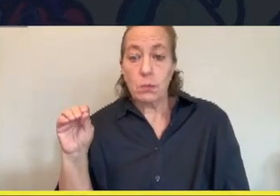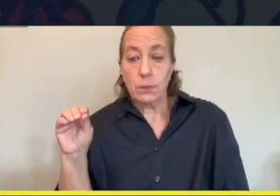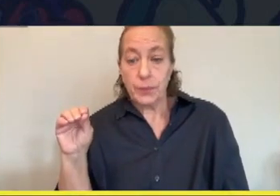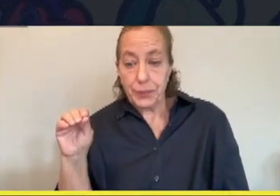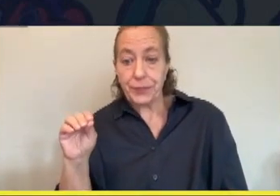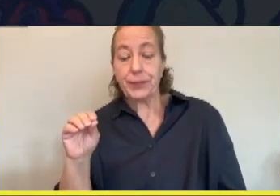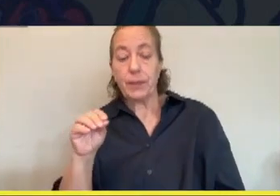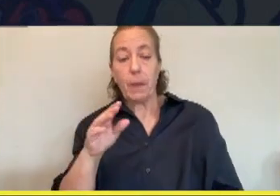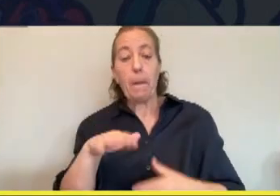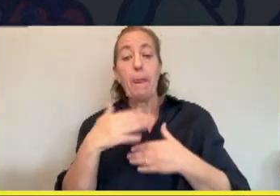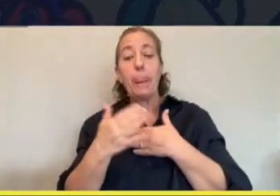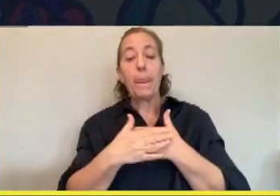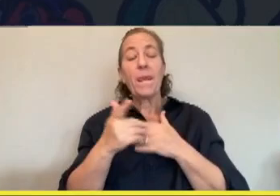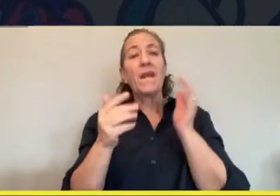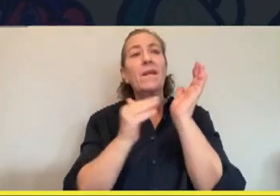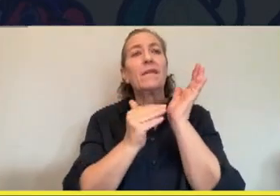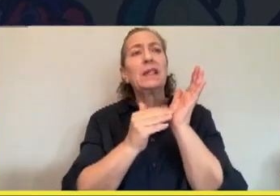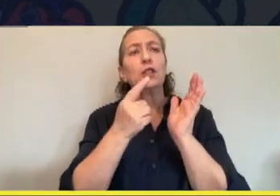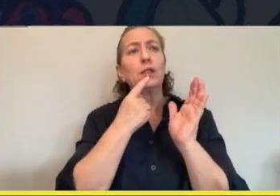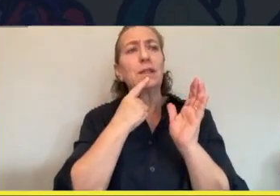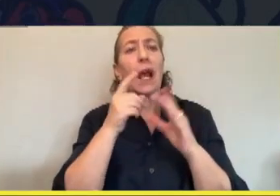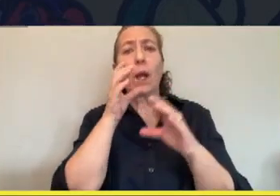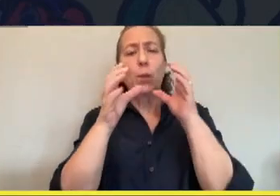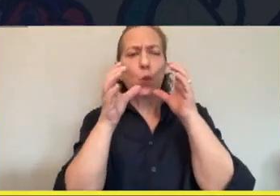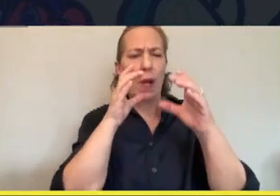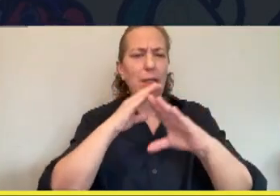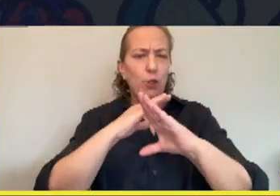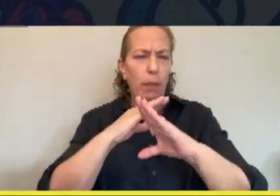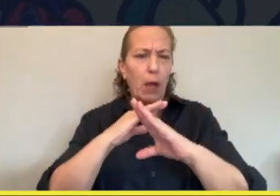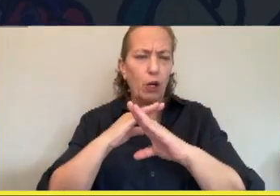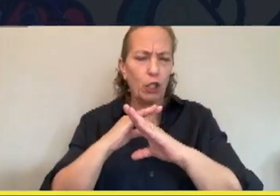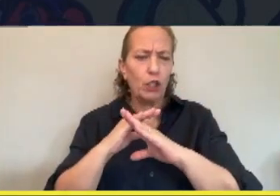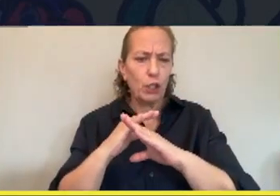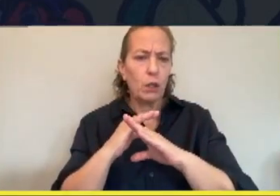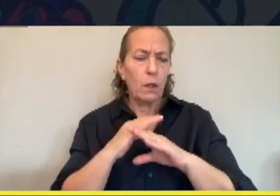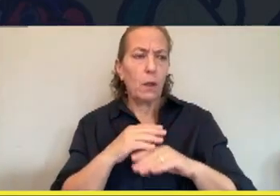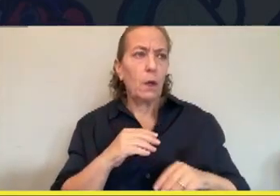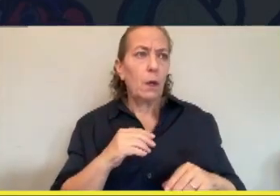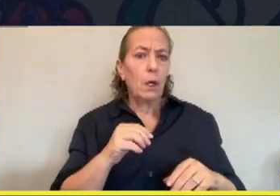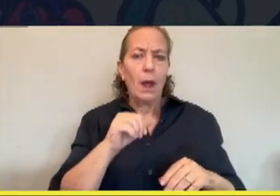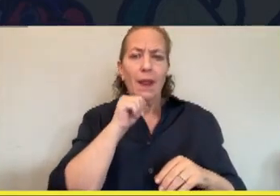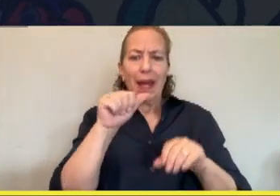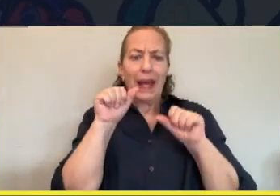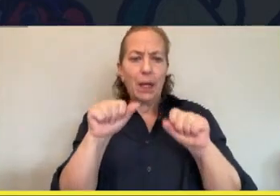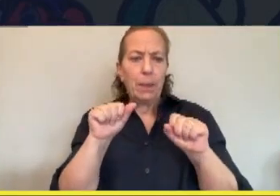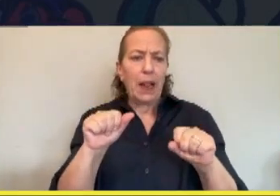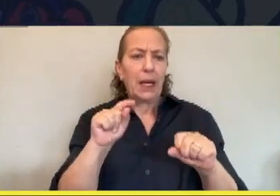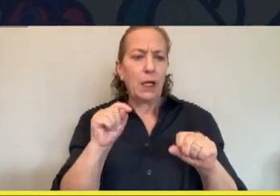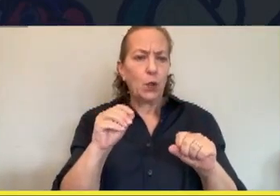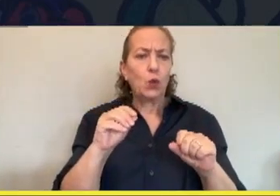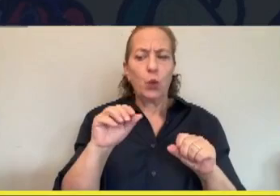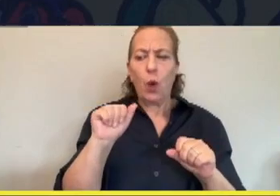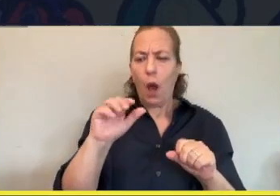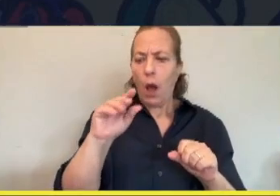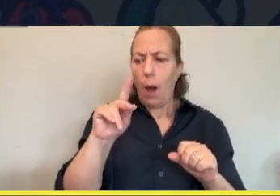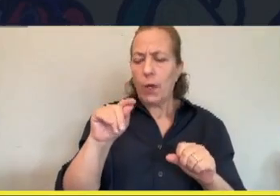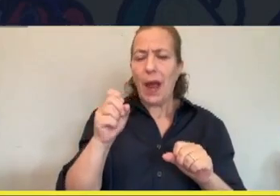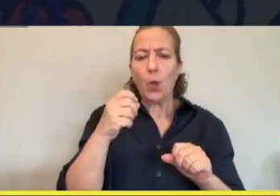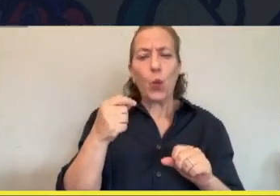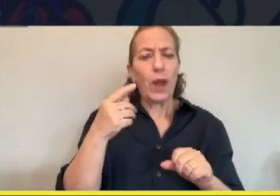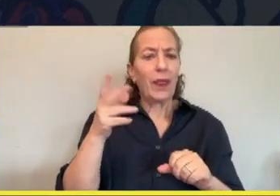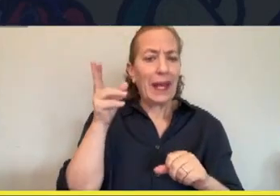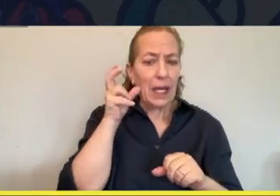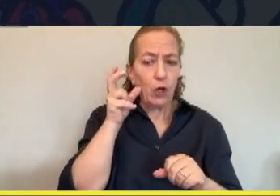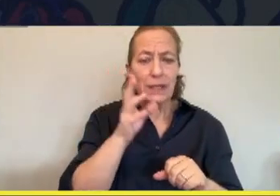described communication barriers, that is the inability to accommodate people with hearing, speaking, or visual